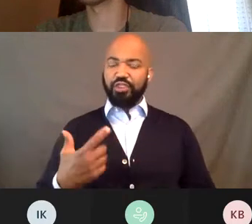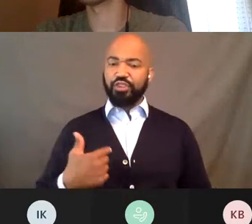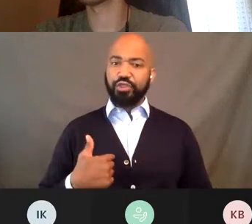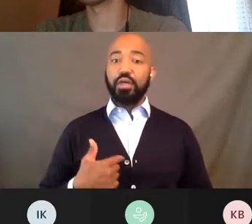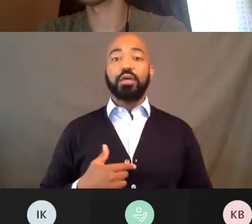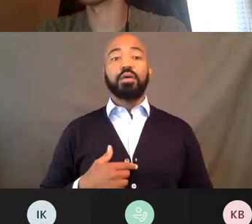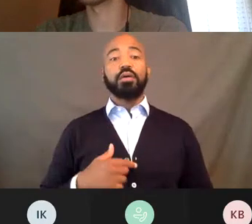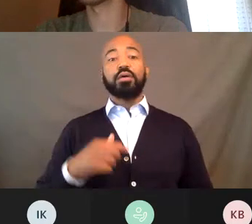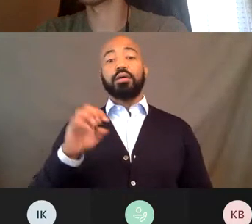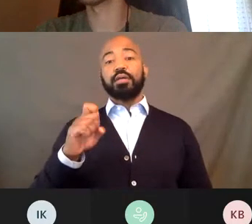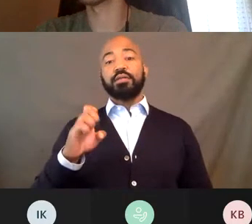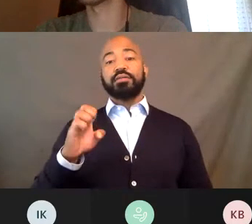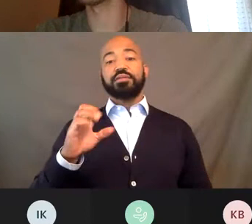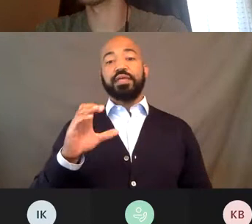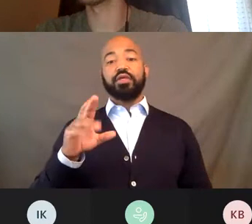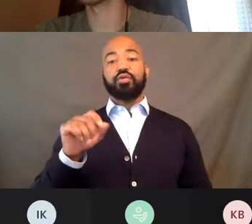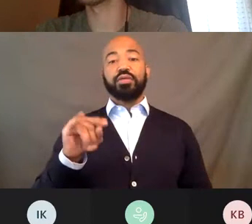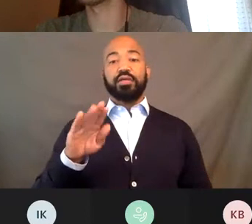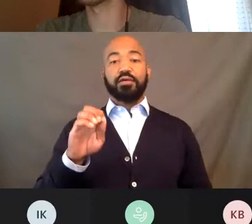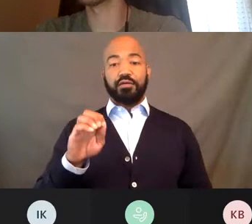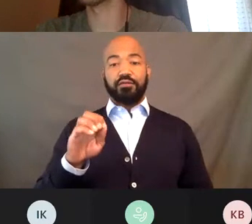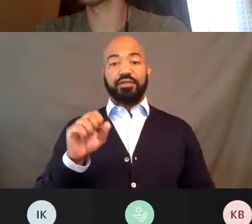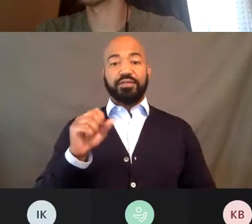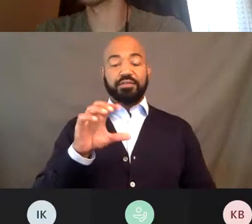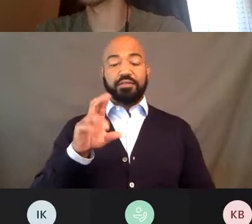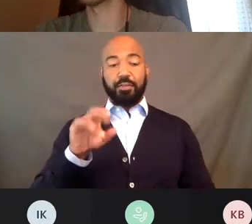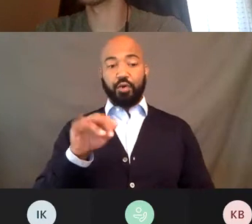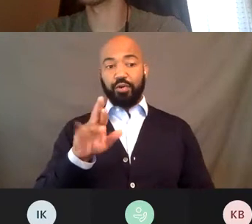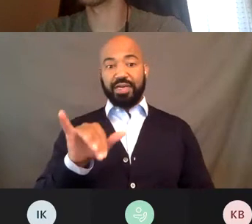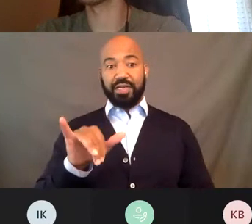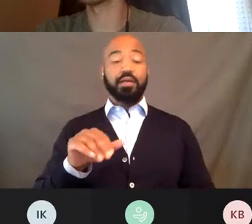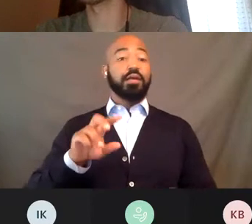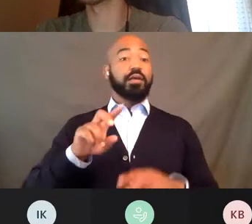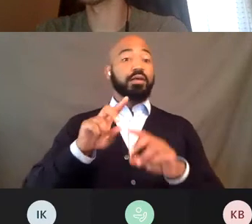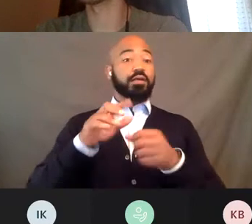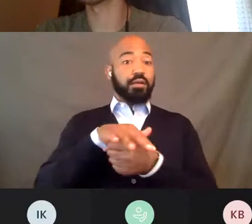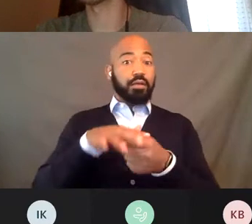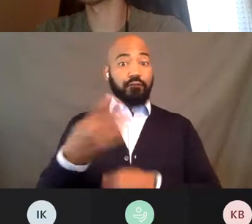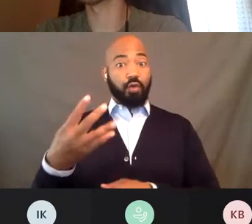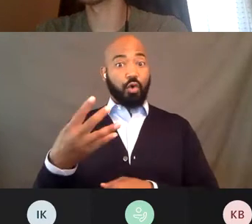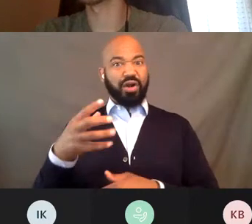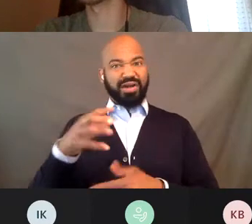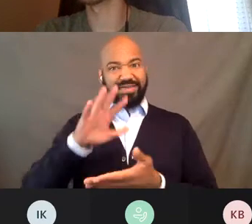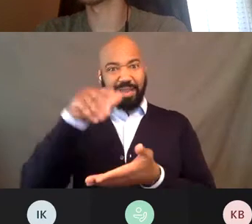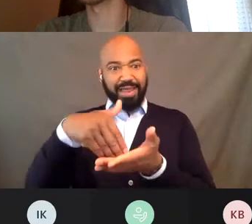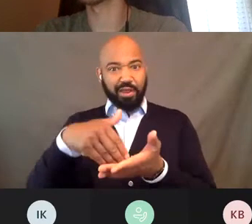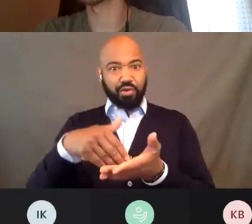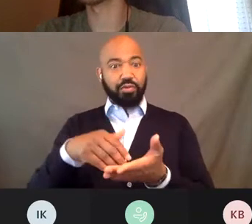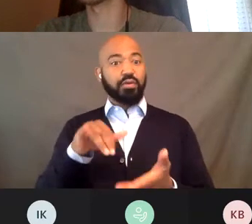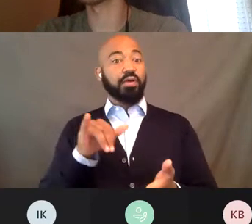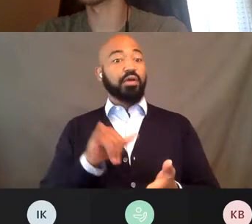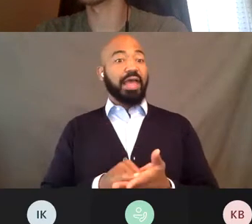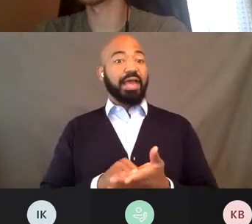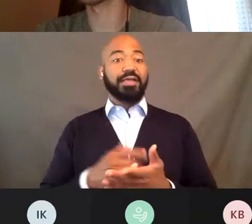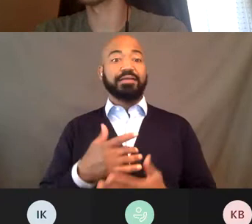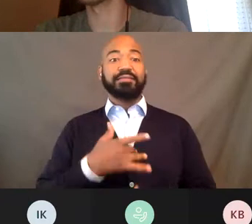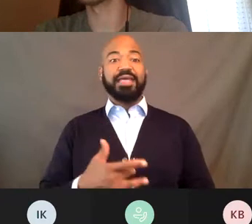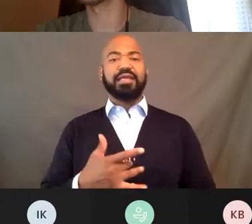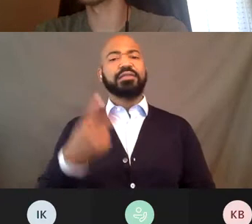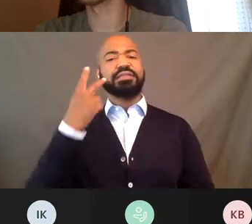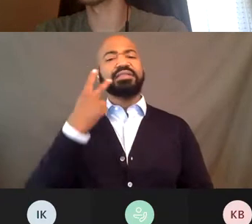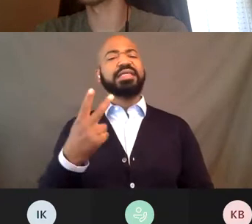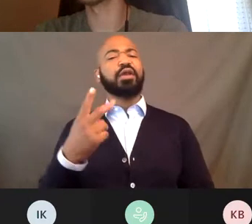I noticed that Aldermanic District number 4, which is the downtown district, is one of the ones that is perceived as most